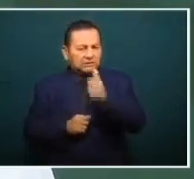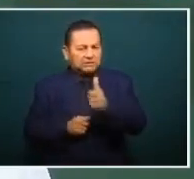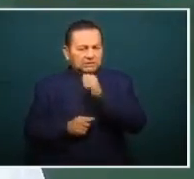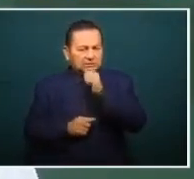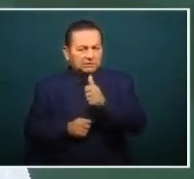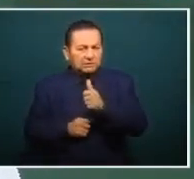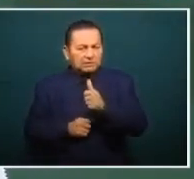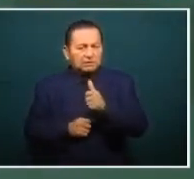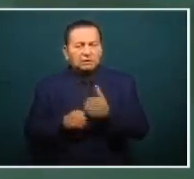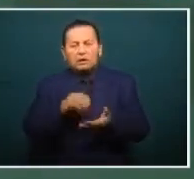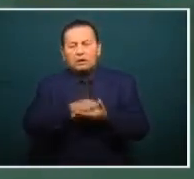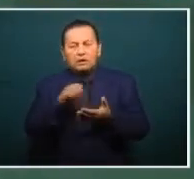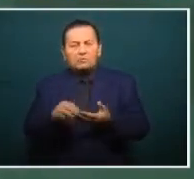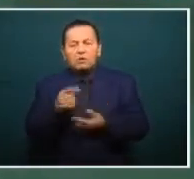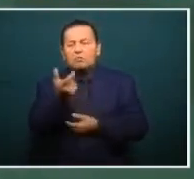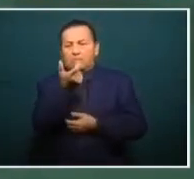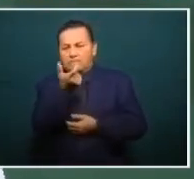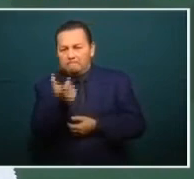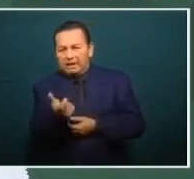We will not be affected